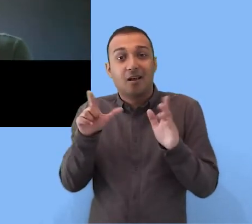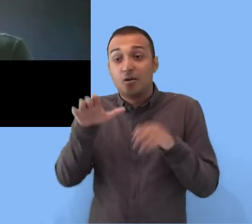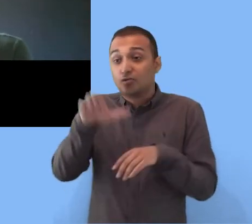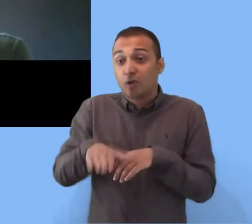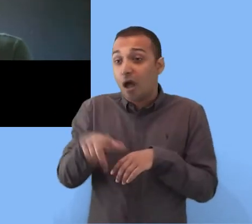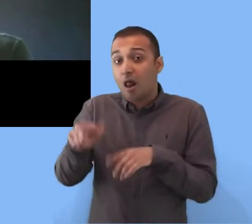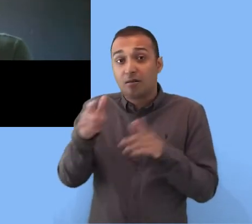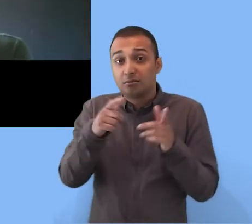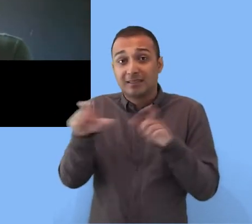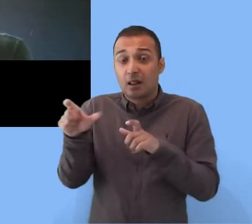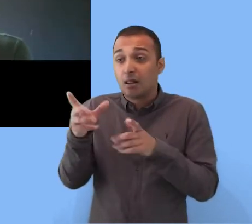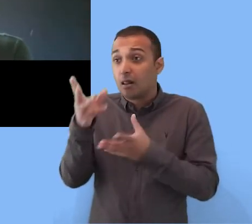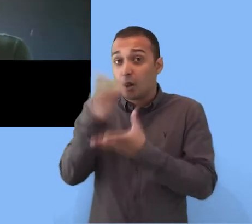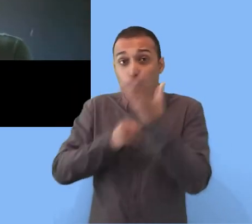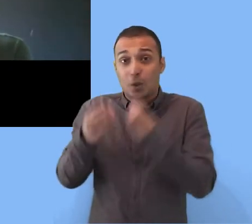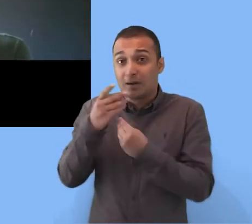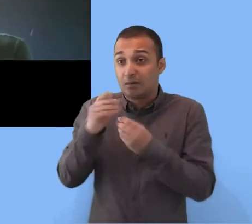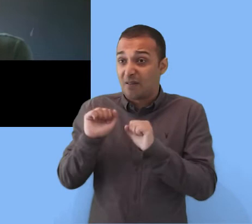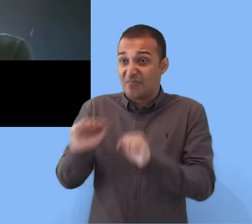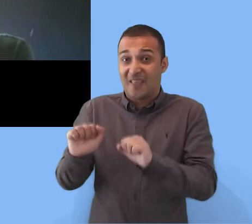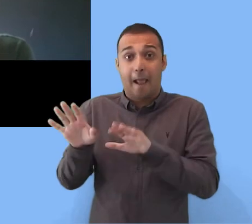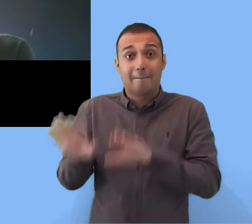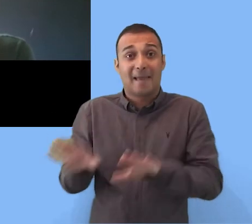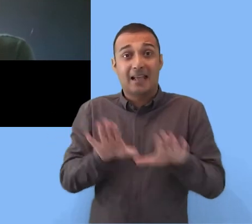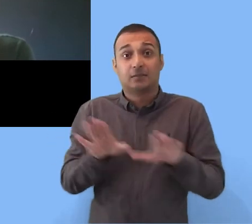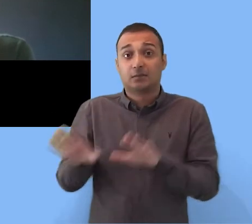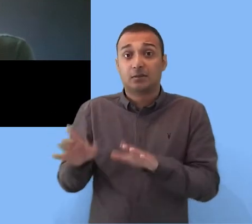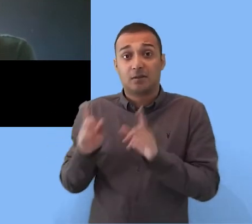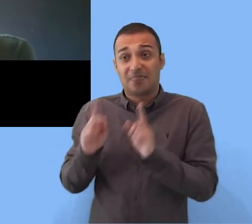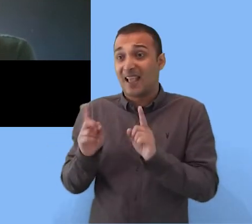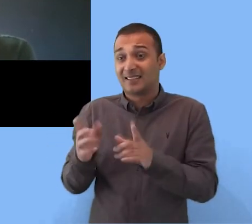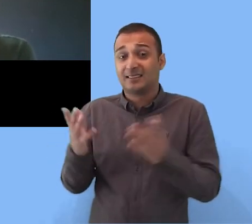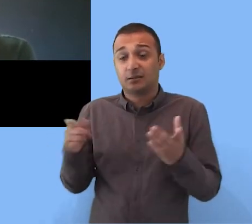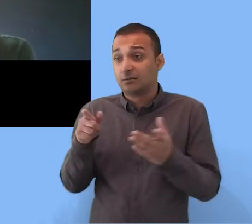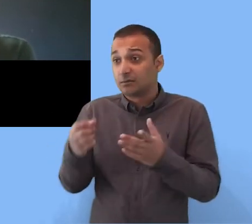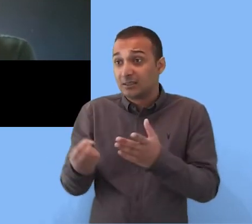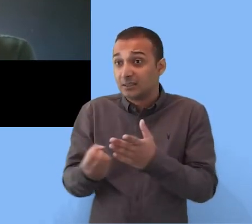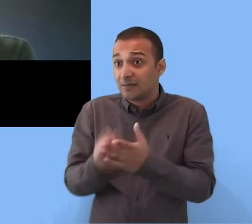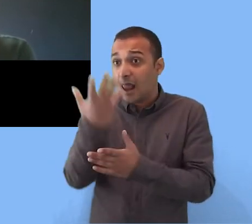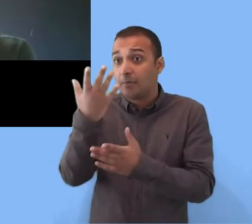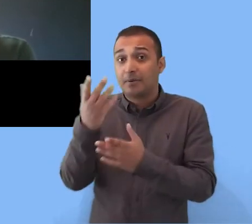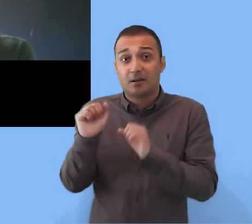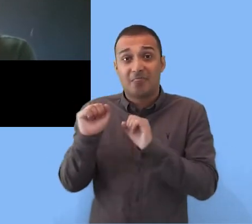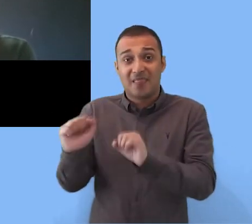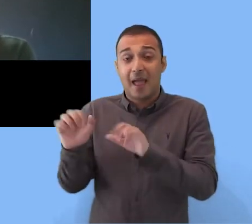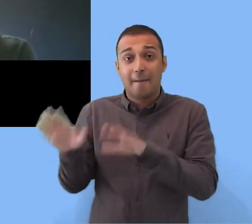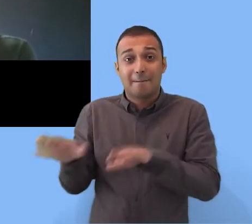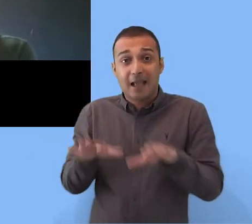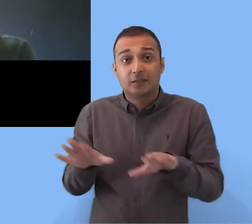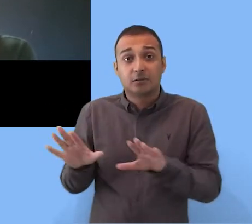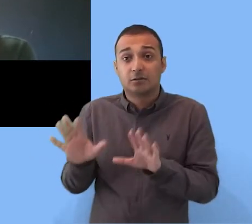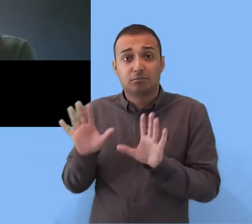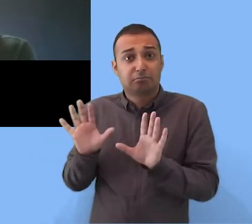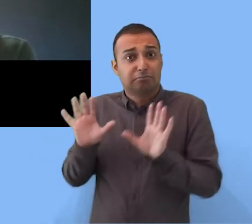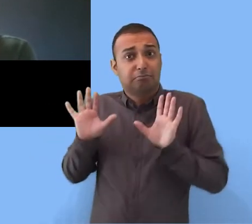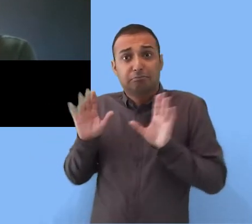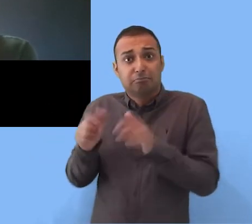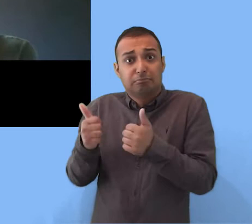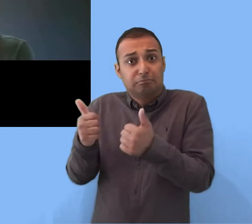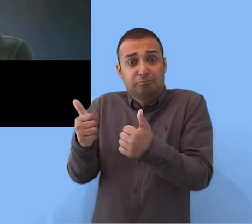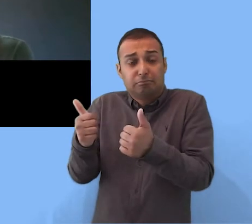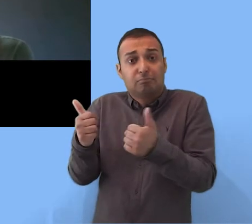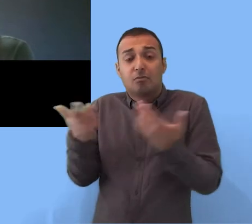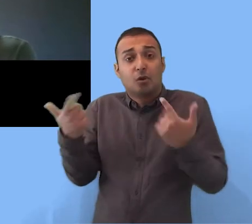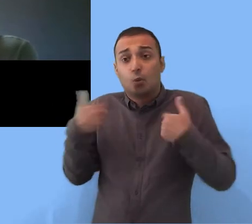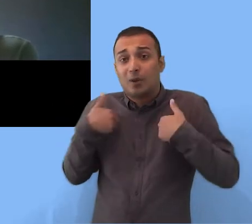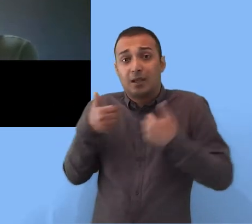at the best they can, and their child is developing at the best rate they can. And all we can do is